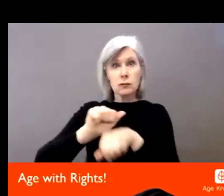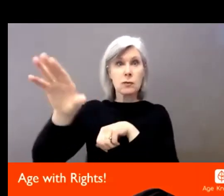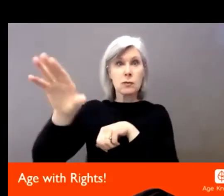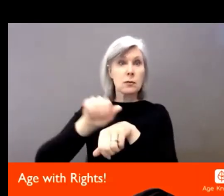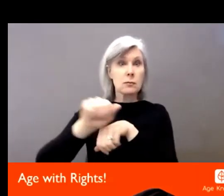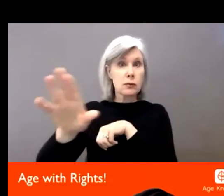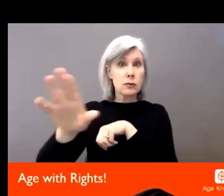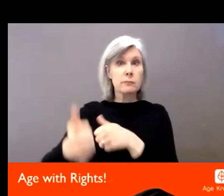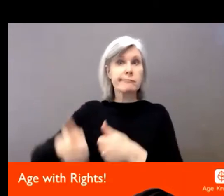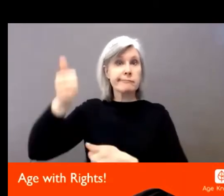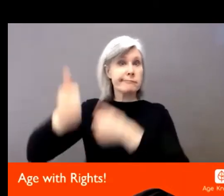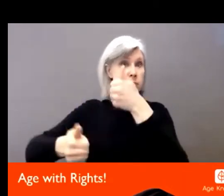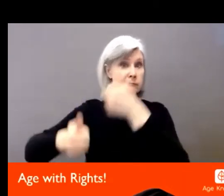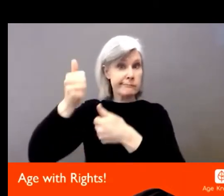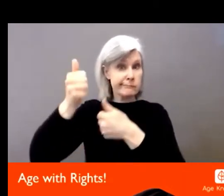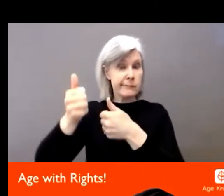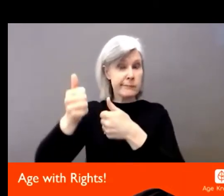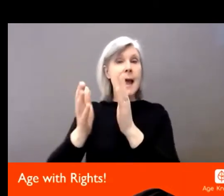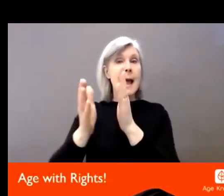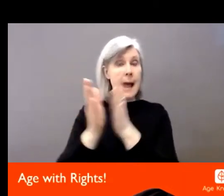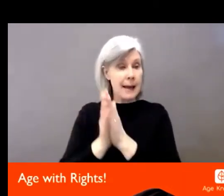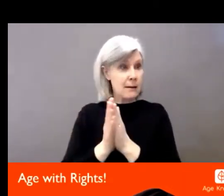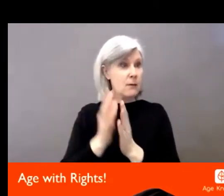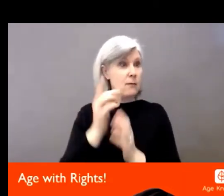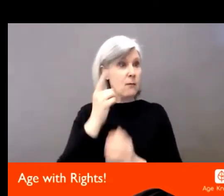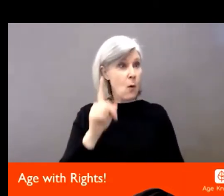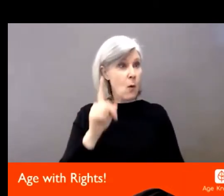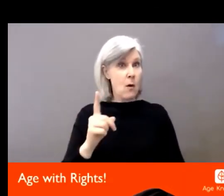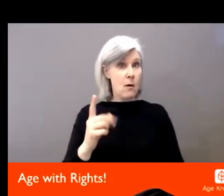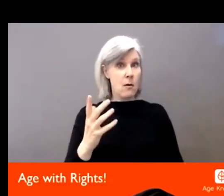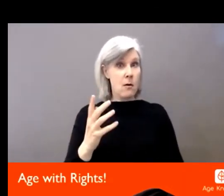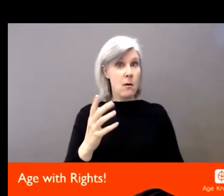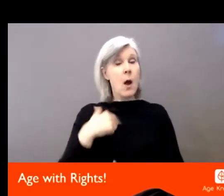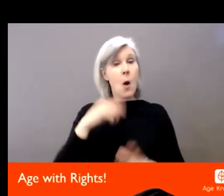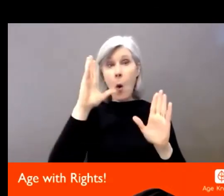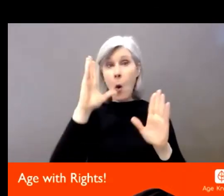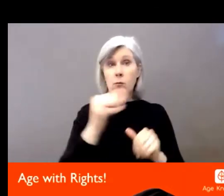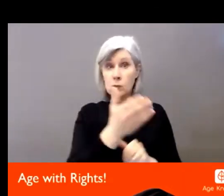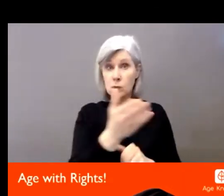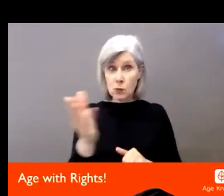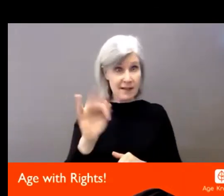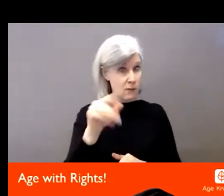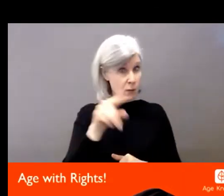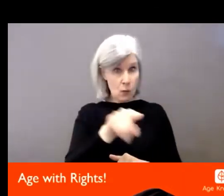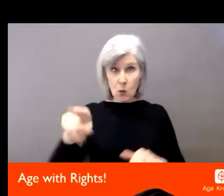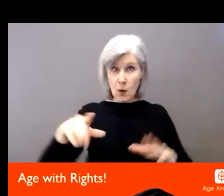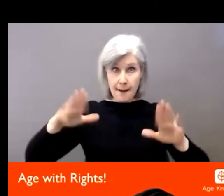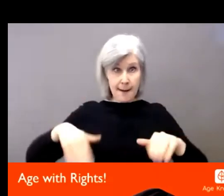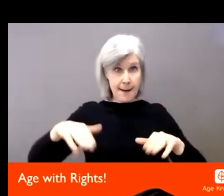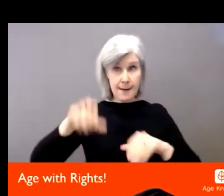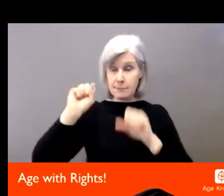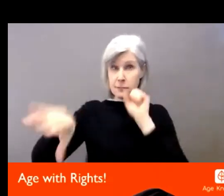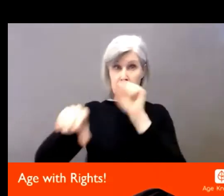have not done so, that you will go to our website, ilccanada.org,